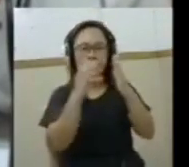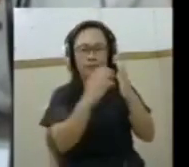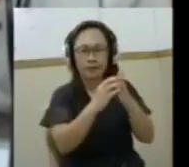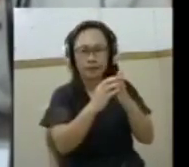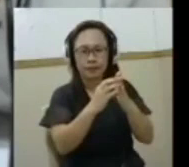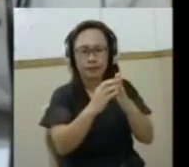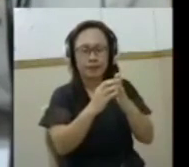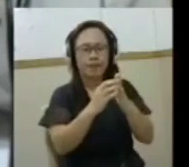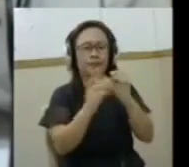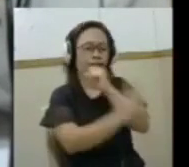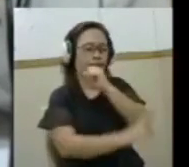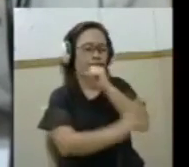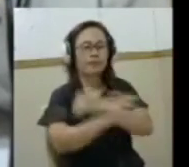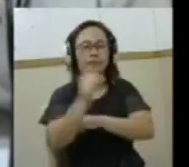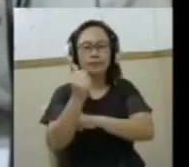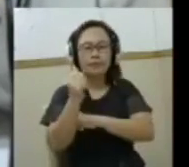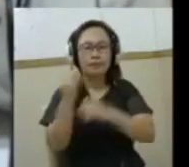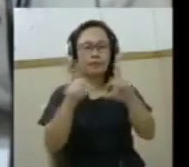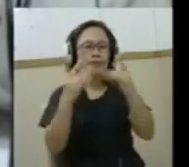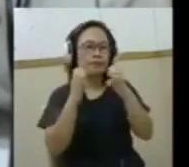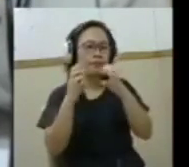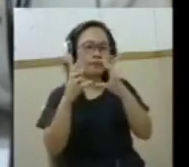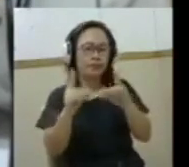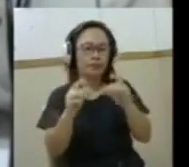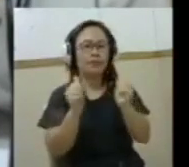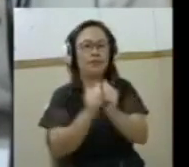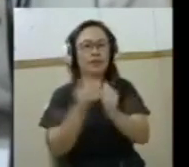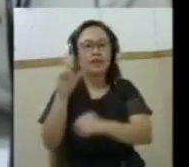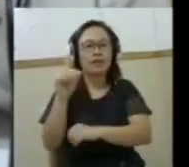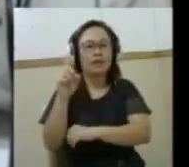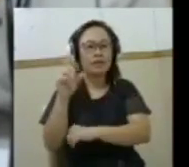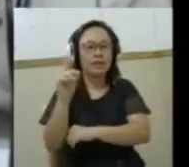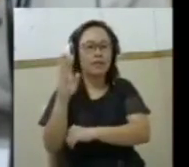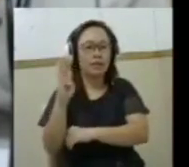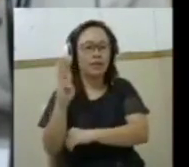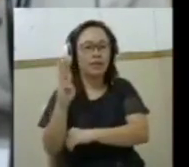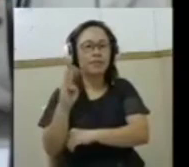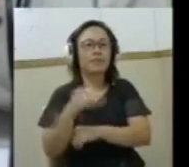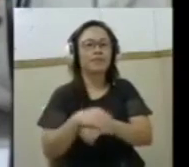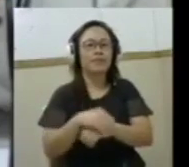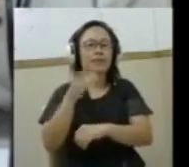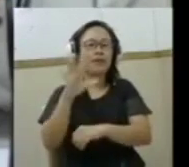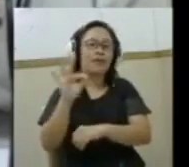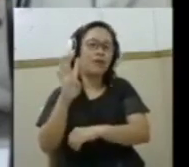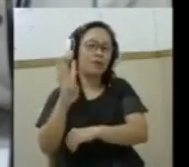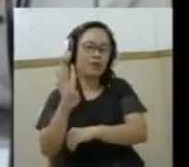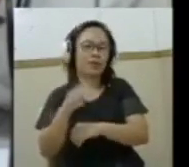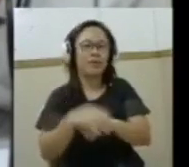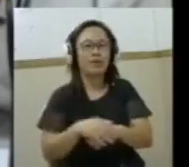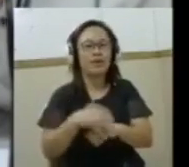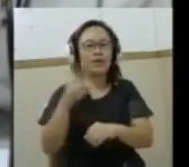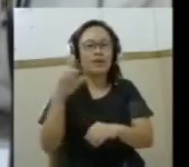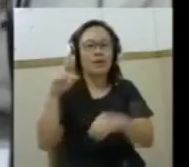City, Region 10, Department of Education and this station. DXDB AM 594 kHz,